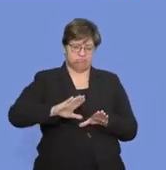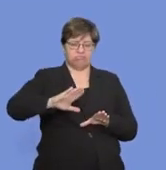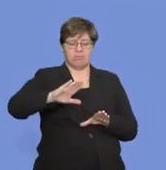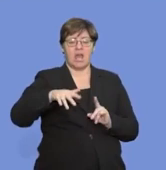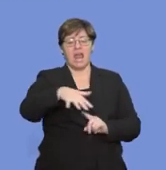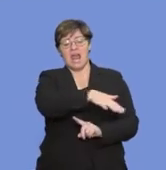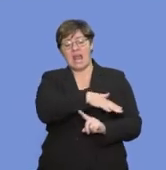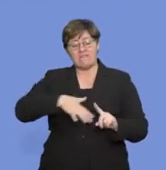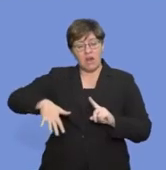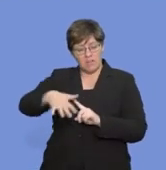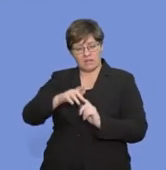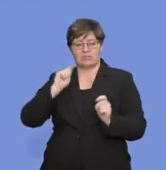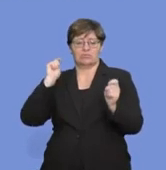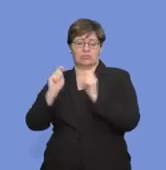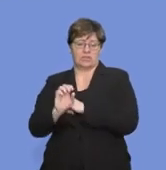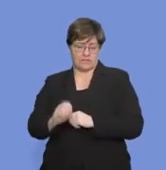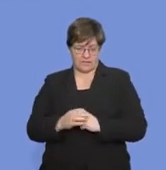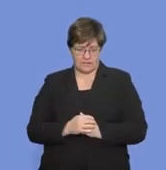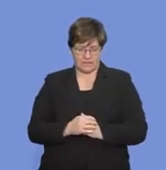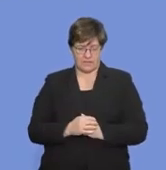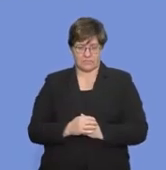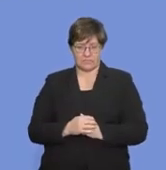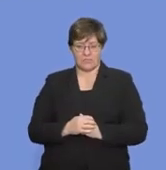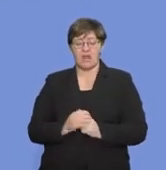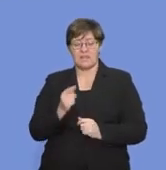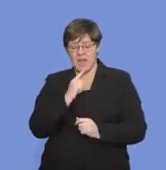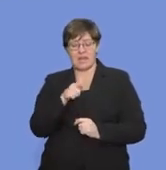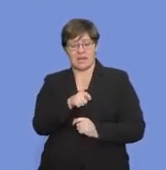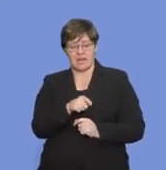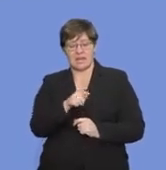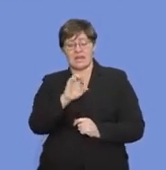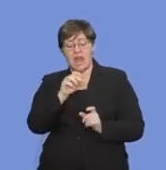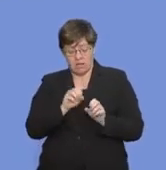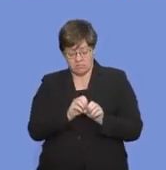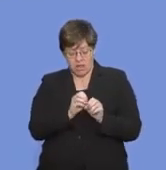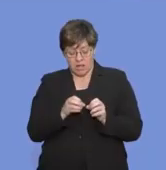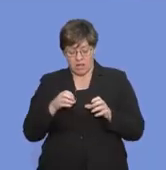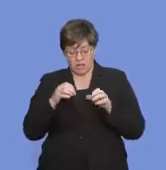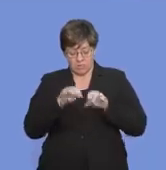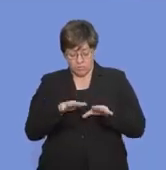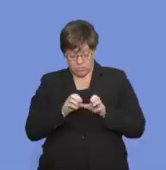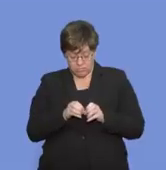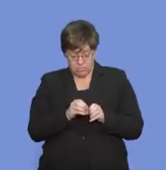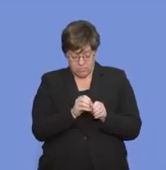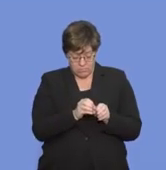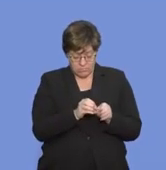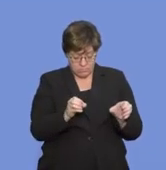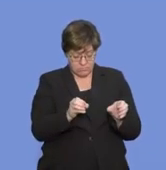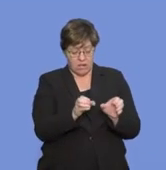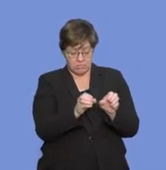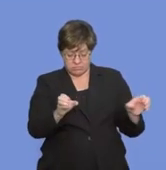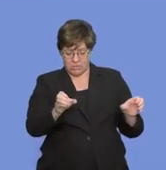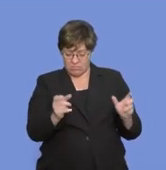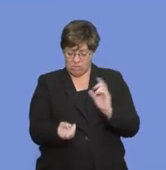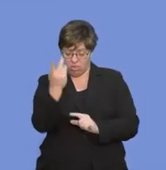and that changed the environmental conditions. And then many species died out. So what we have then, so it